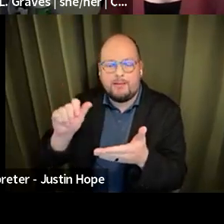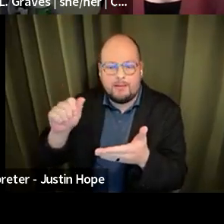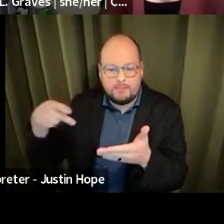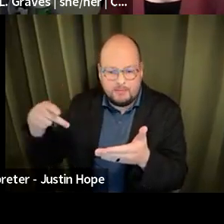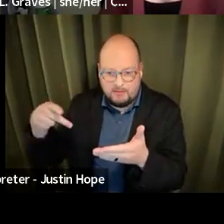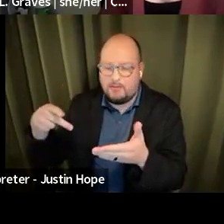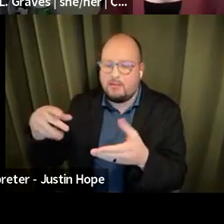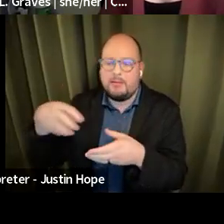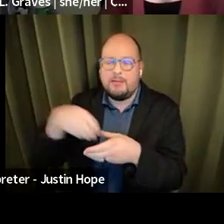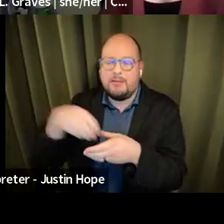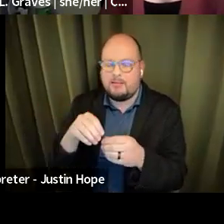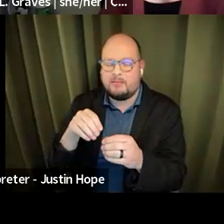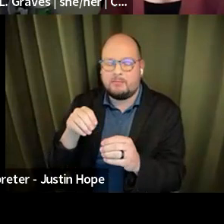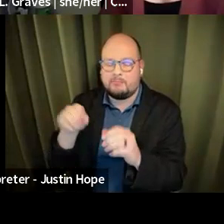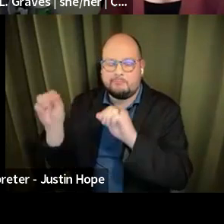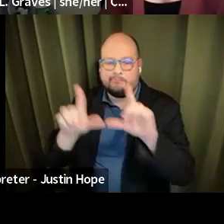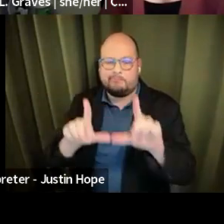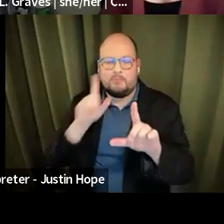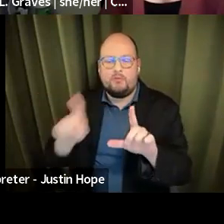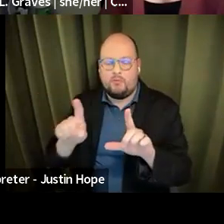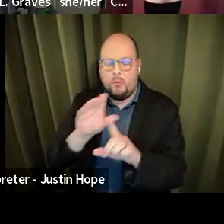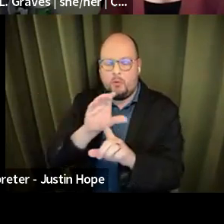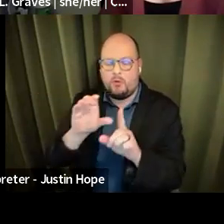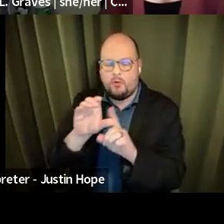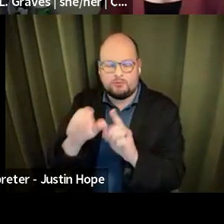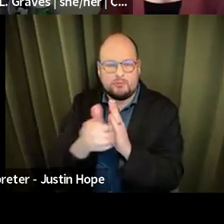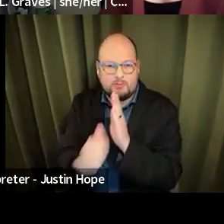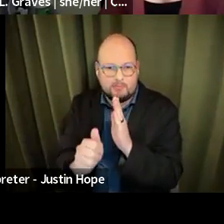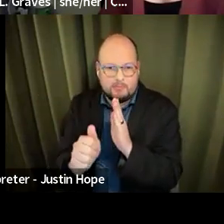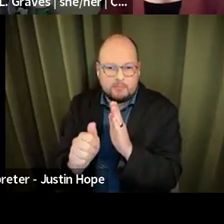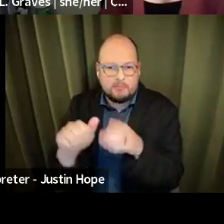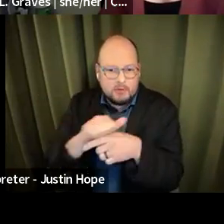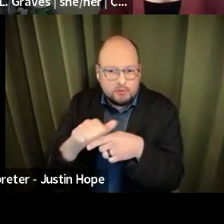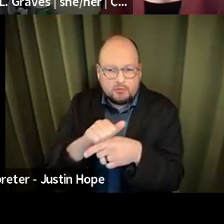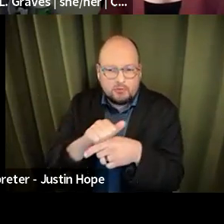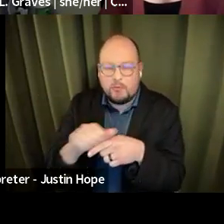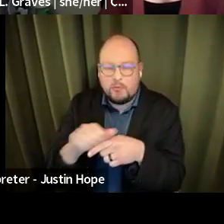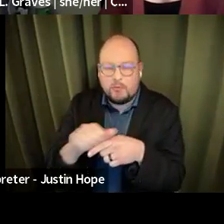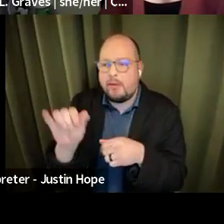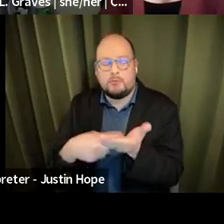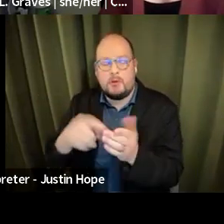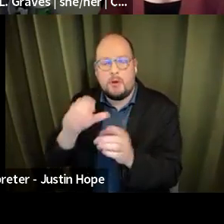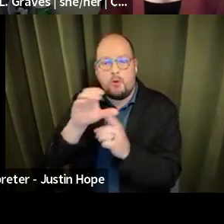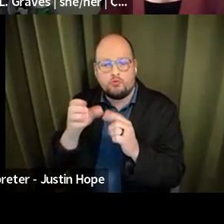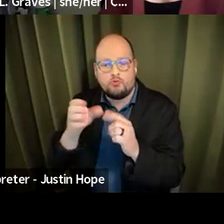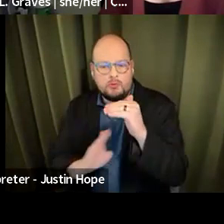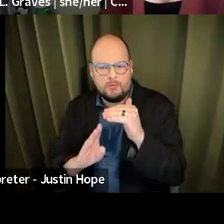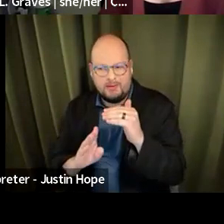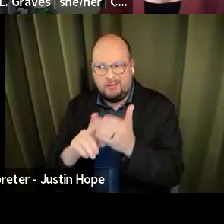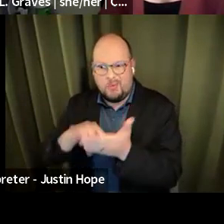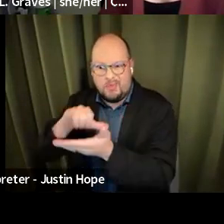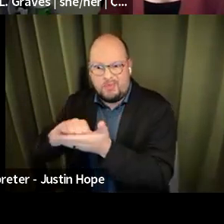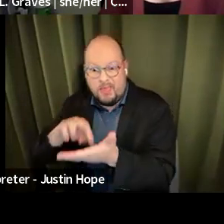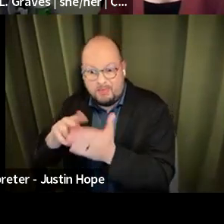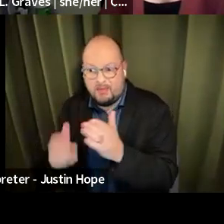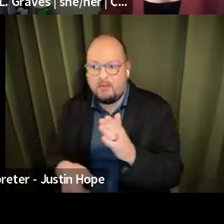training. They have a very huge part on cultural humility versus what's cultural humility versus cultural competency,